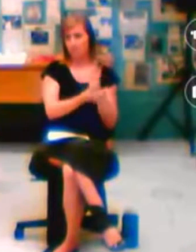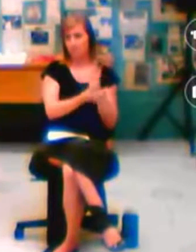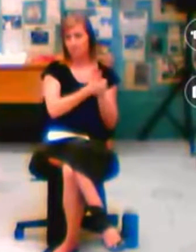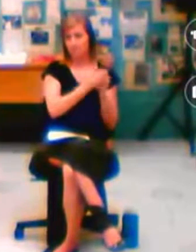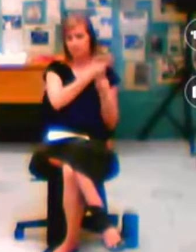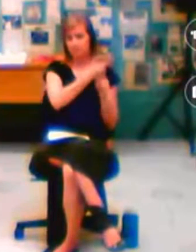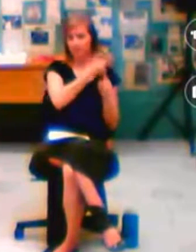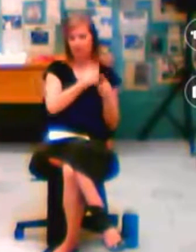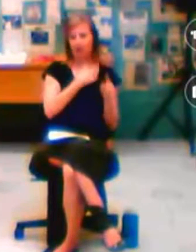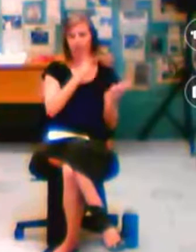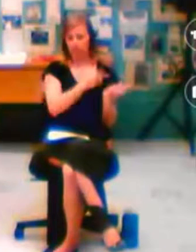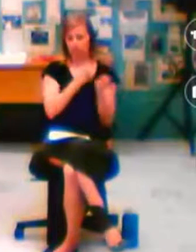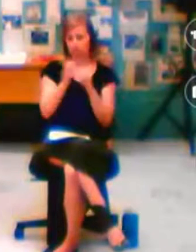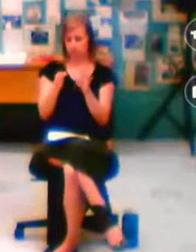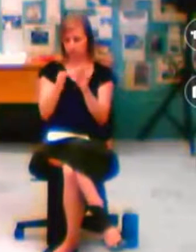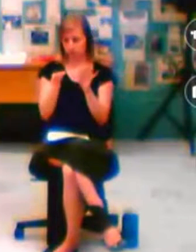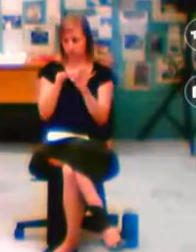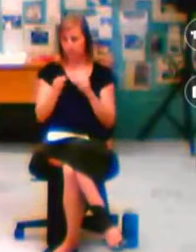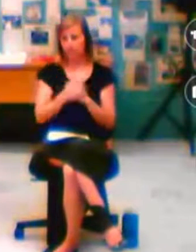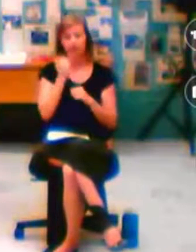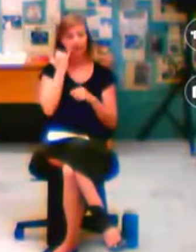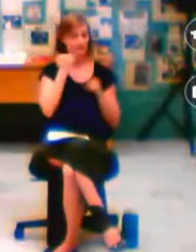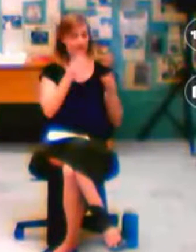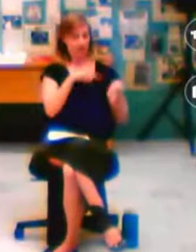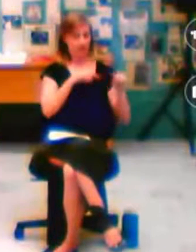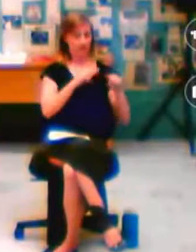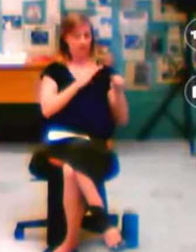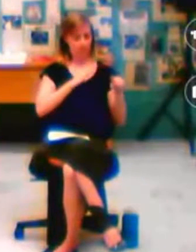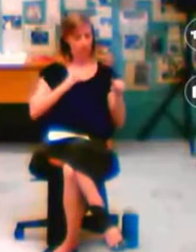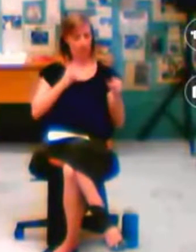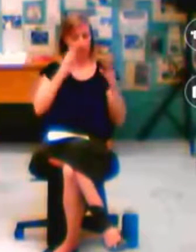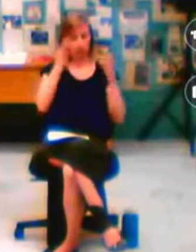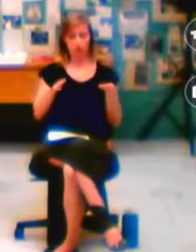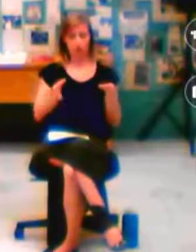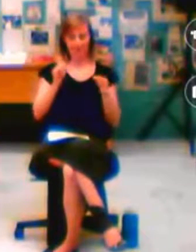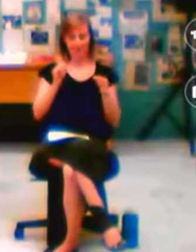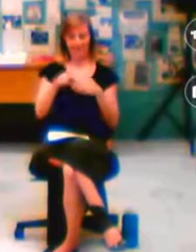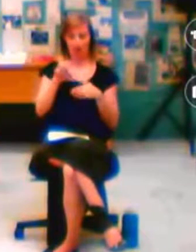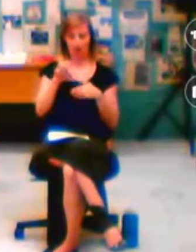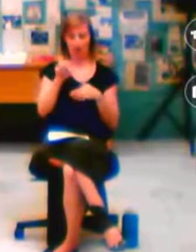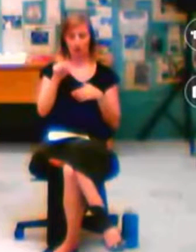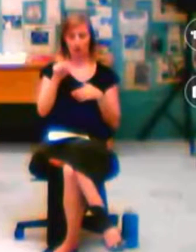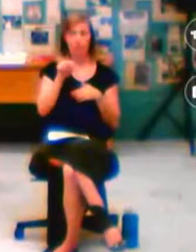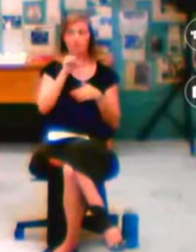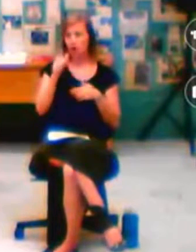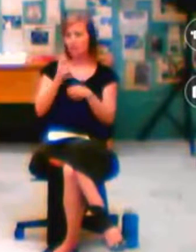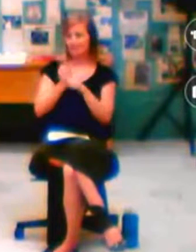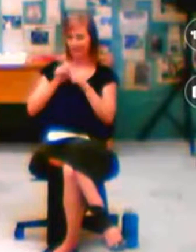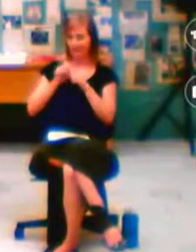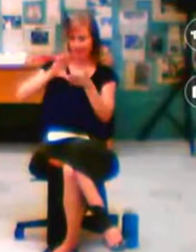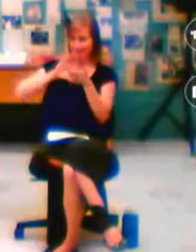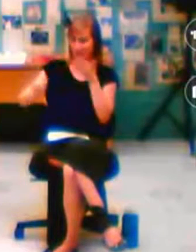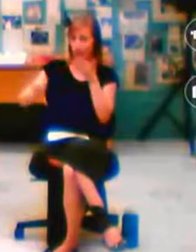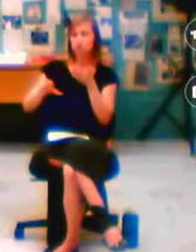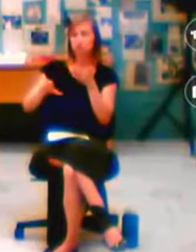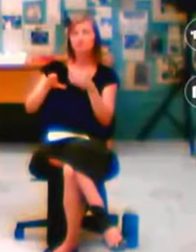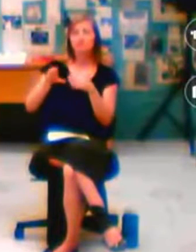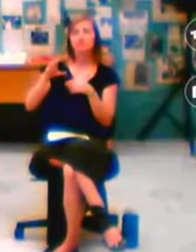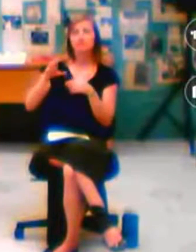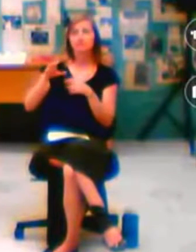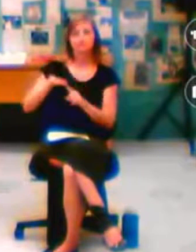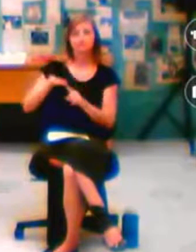people who are willing to take care of patients who are more complex. I do also want to read the language from the amendment that says,